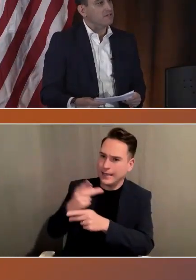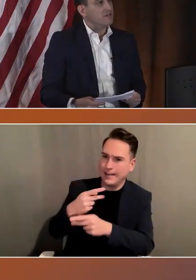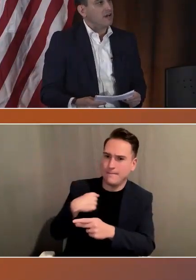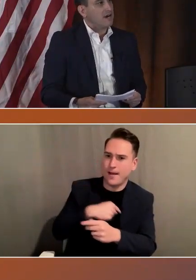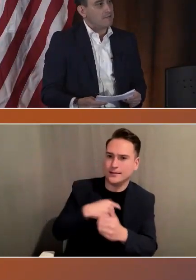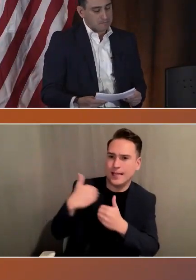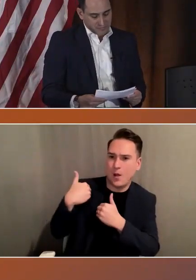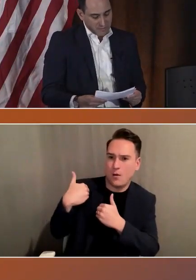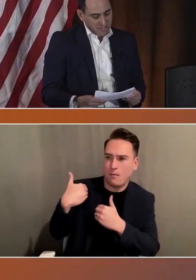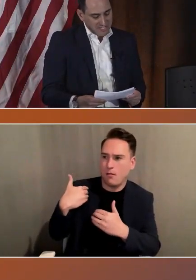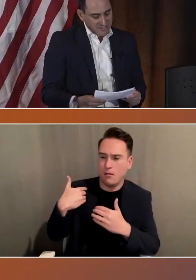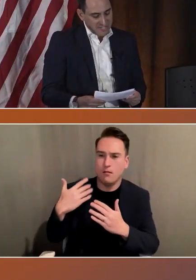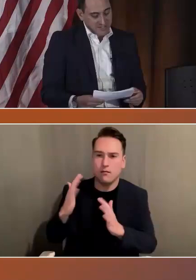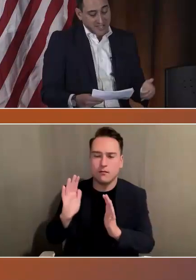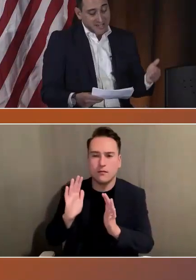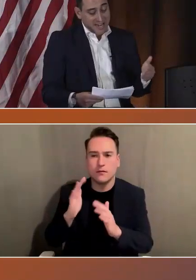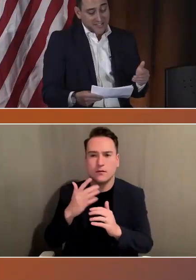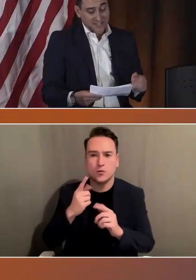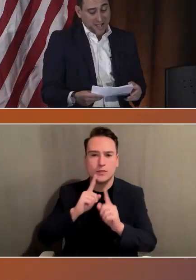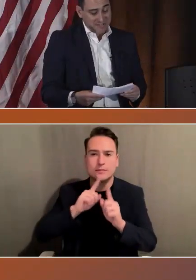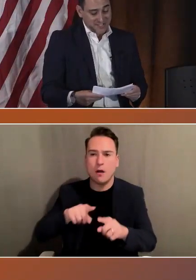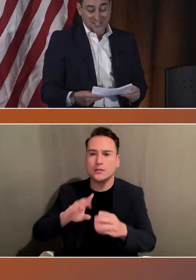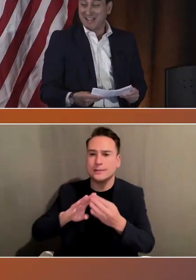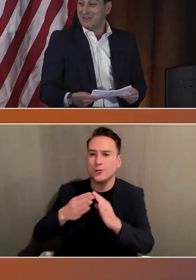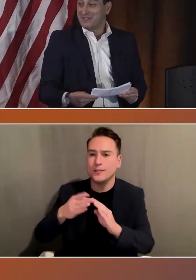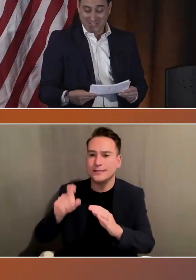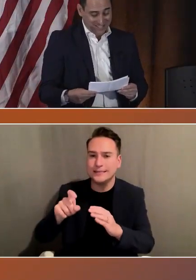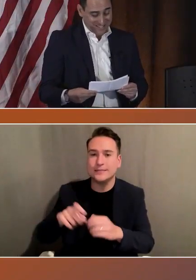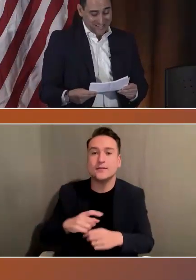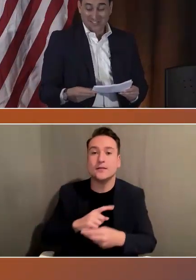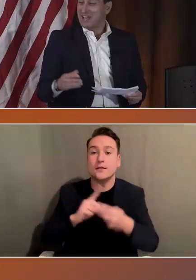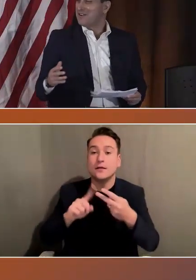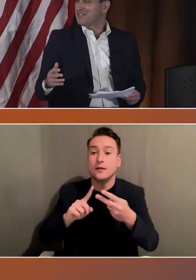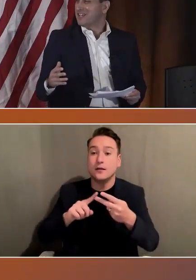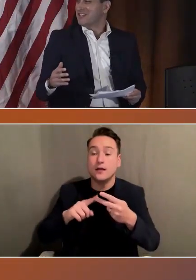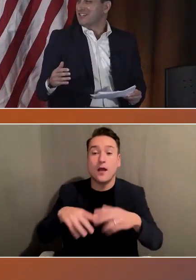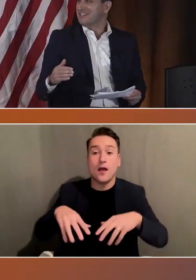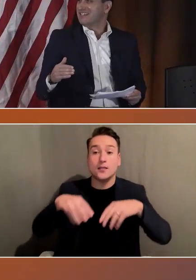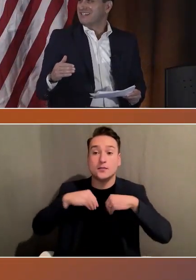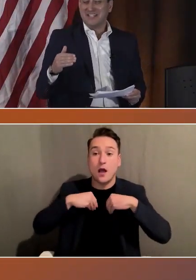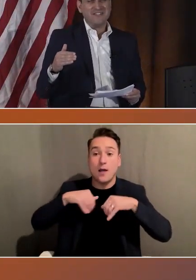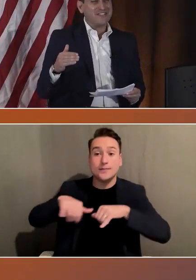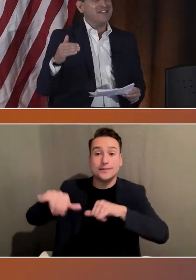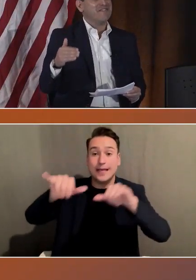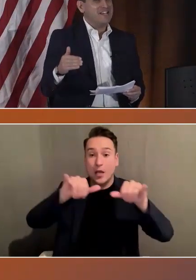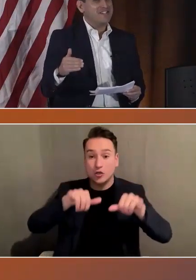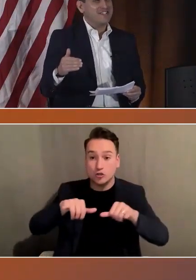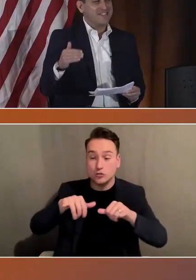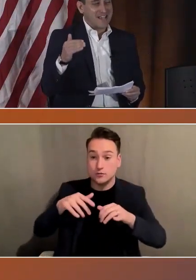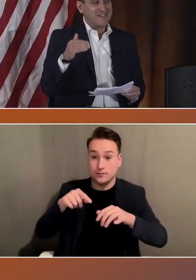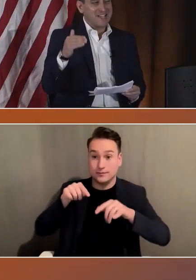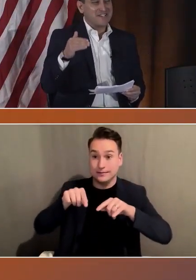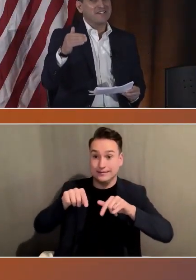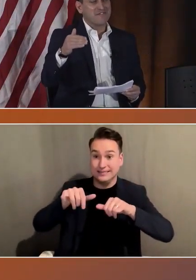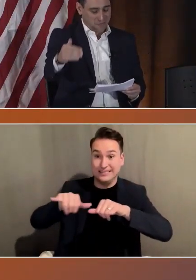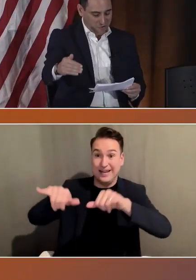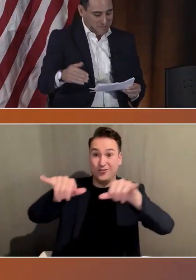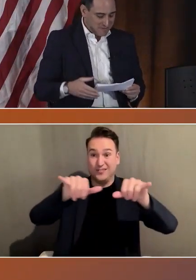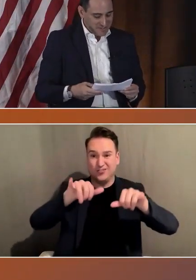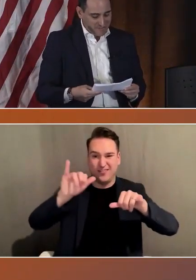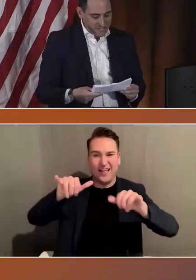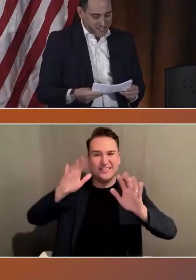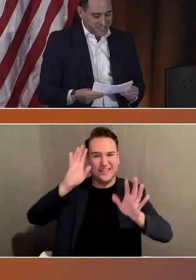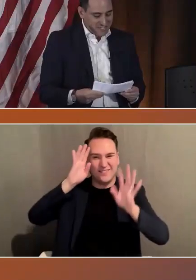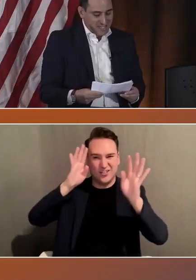to communities' needs. Next, adopting standards. Standardization is innovation. Standardization is a form